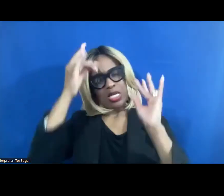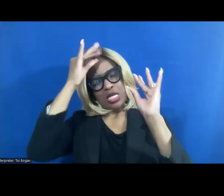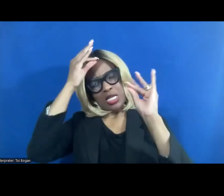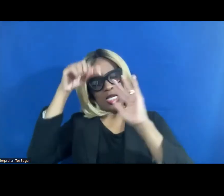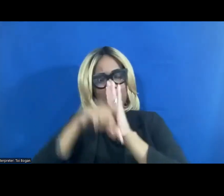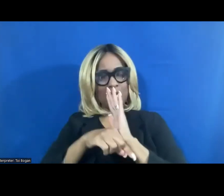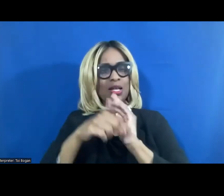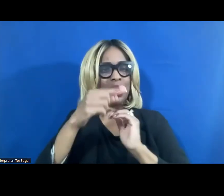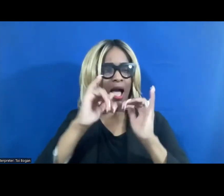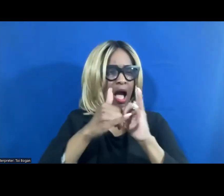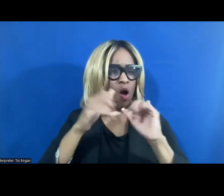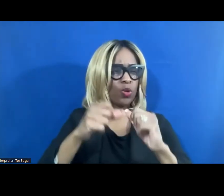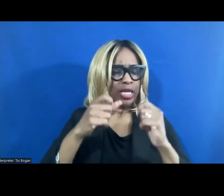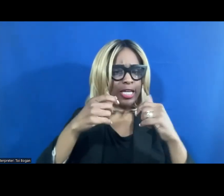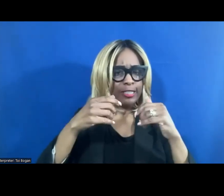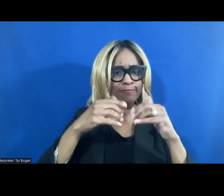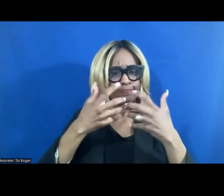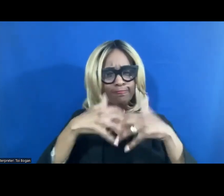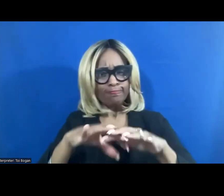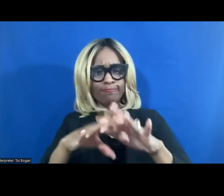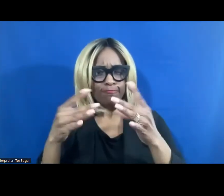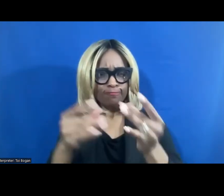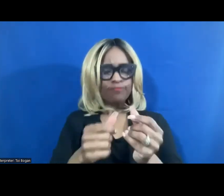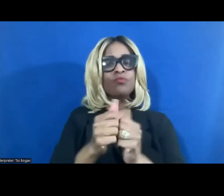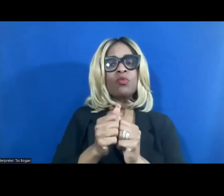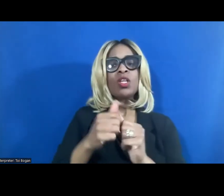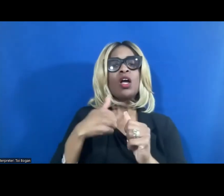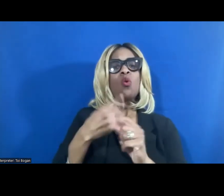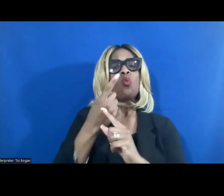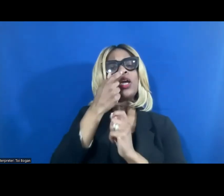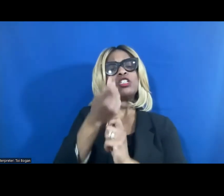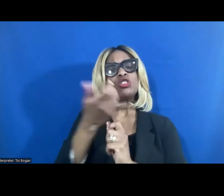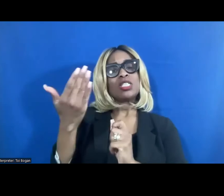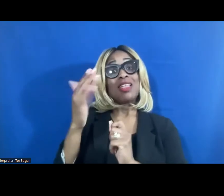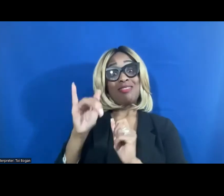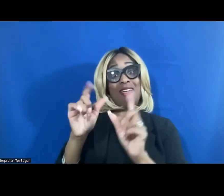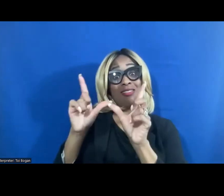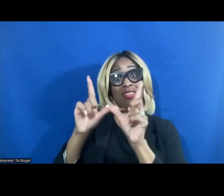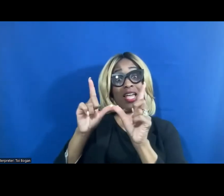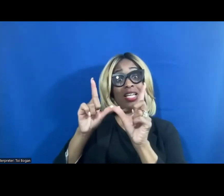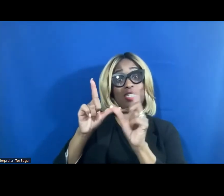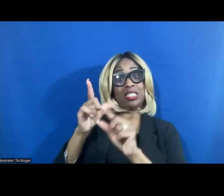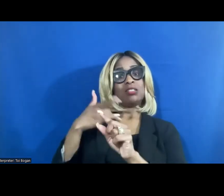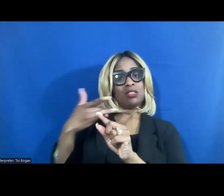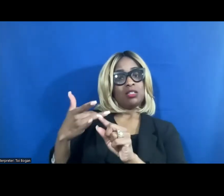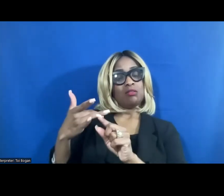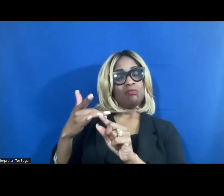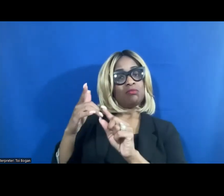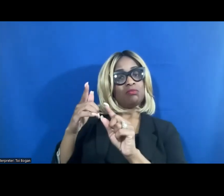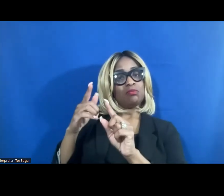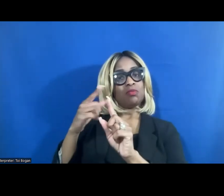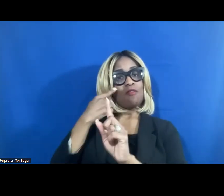I mentioned migrant labor housing. One of the interesting things is, when that's licensed, typically that's being